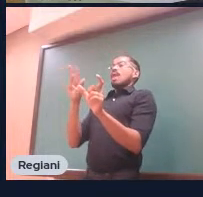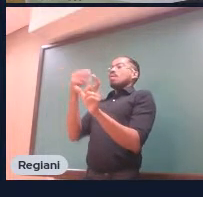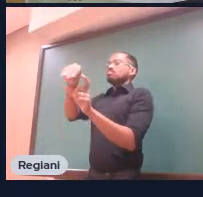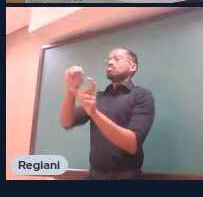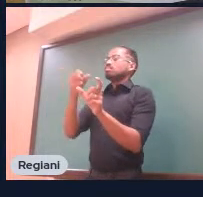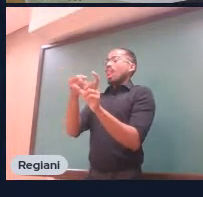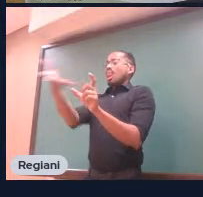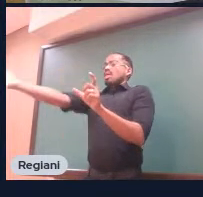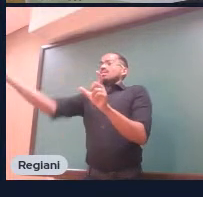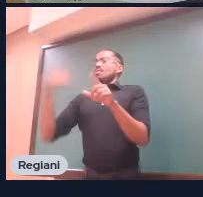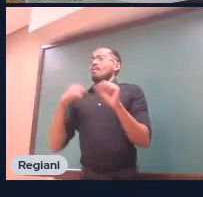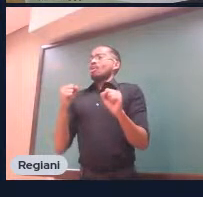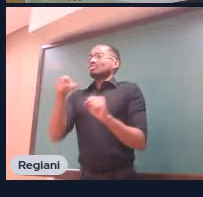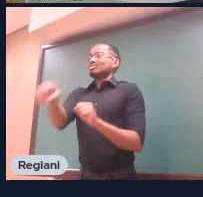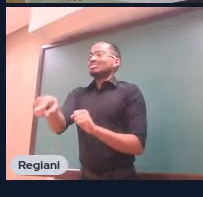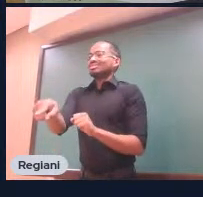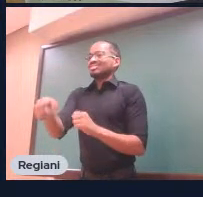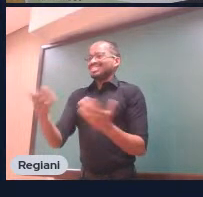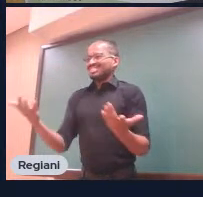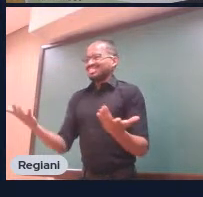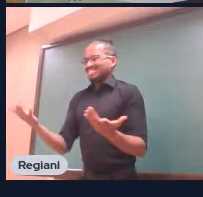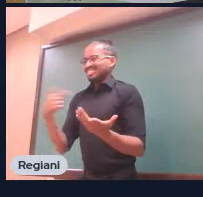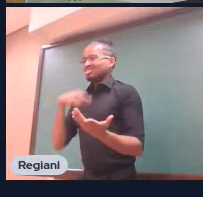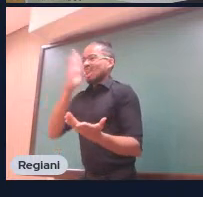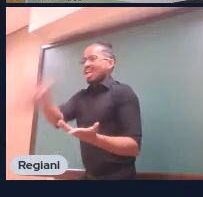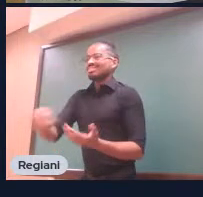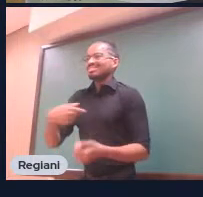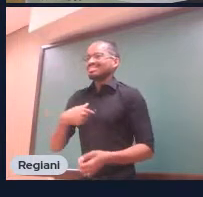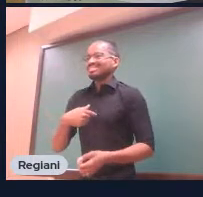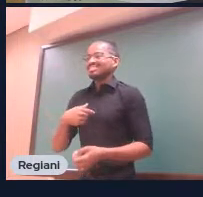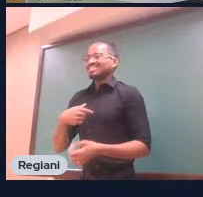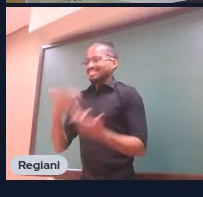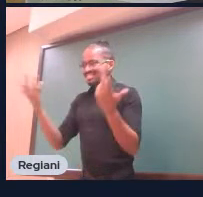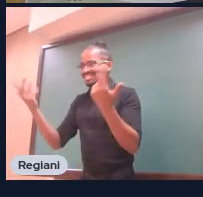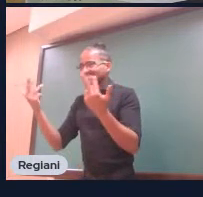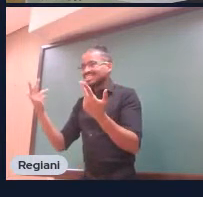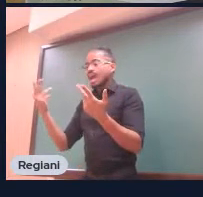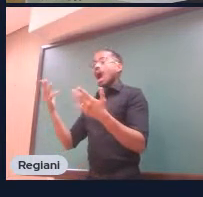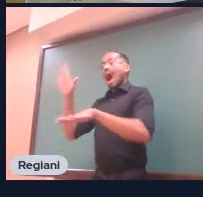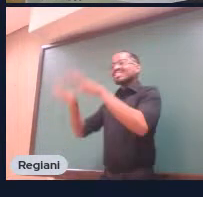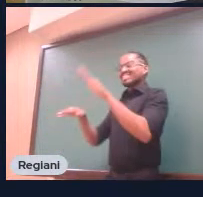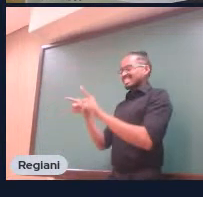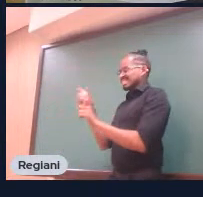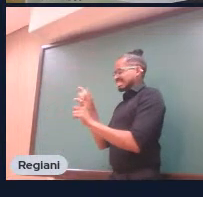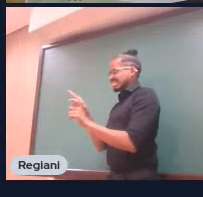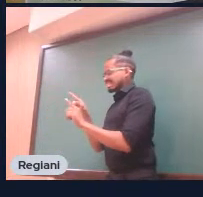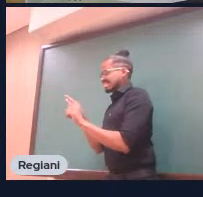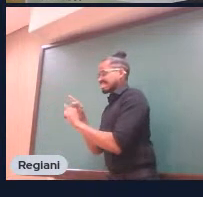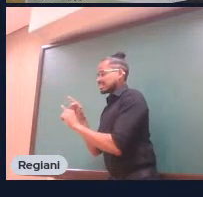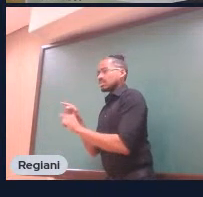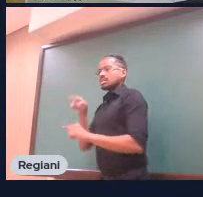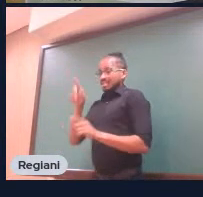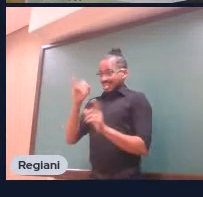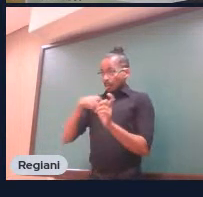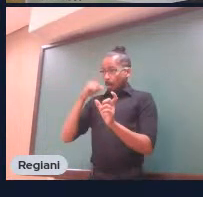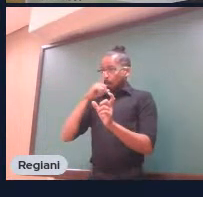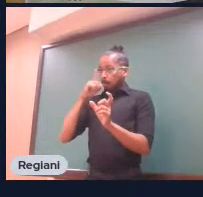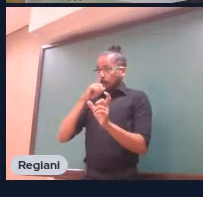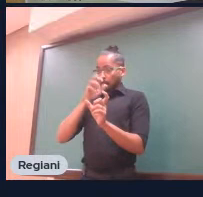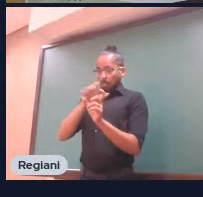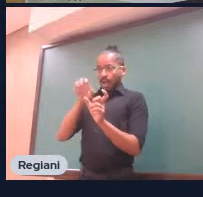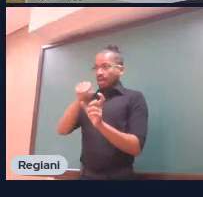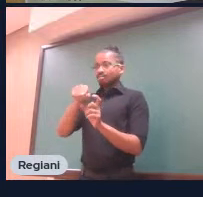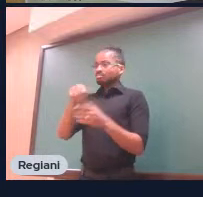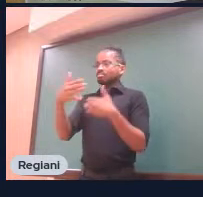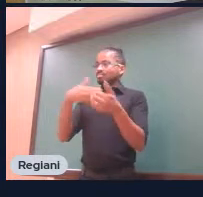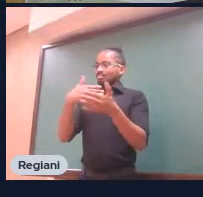past, it was hit and miss. Today, they reroute. When you type in an error, the machine still knows what you're looking for. In the past, you had either